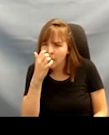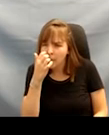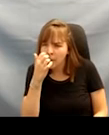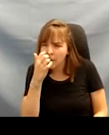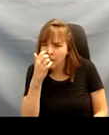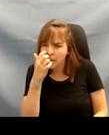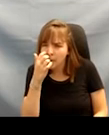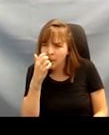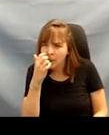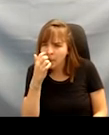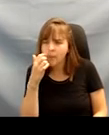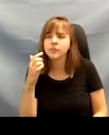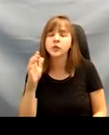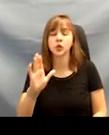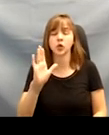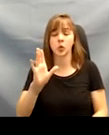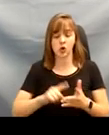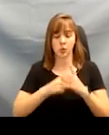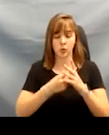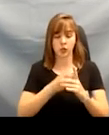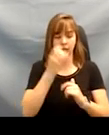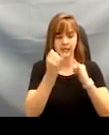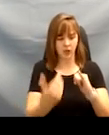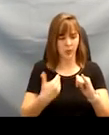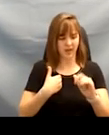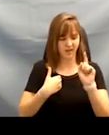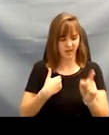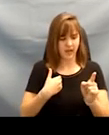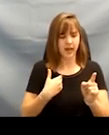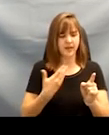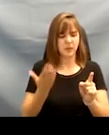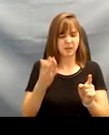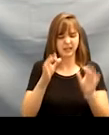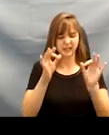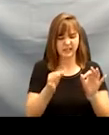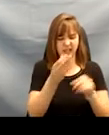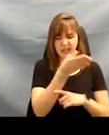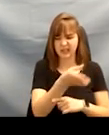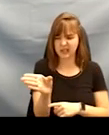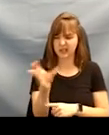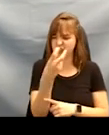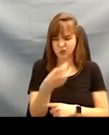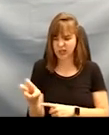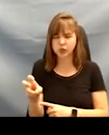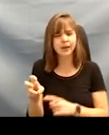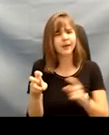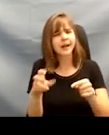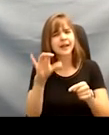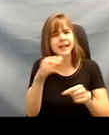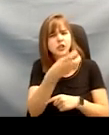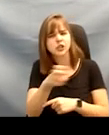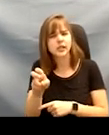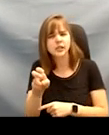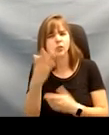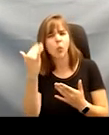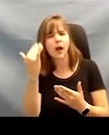did you ever pivot from your original idea? And what business insights came from those pivots?